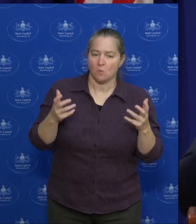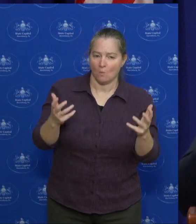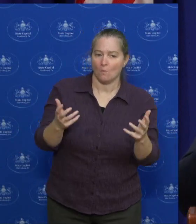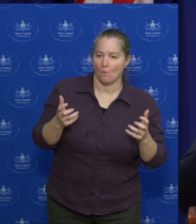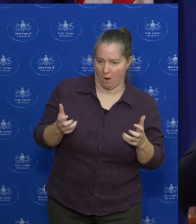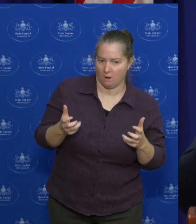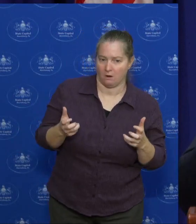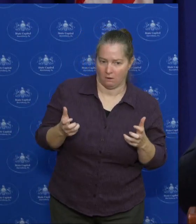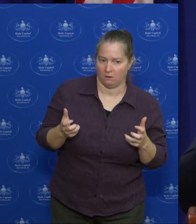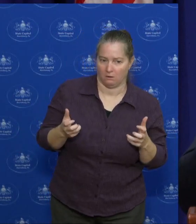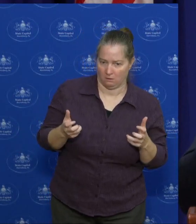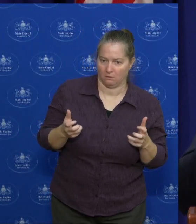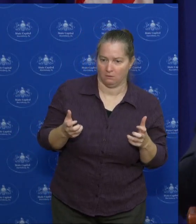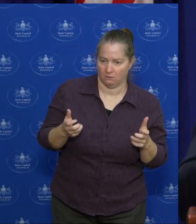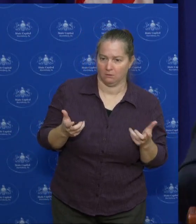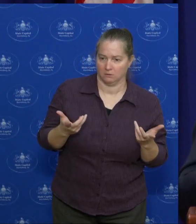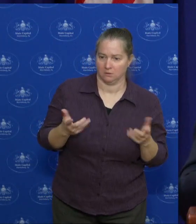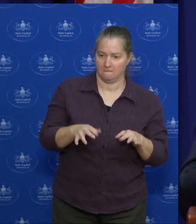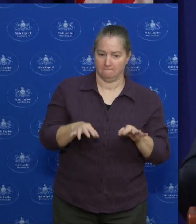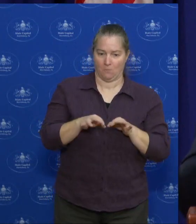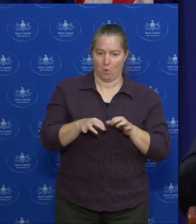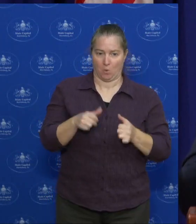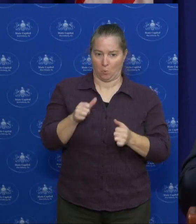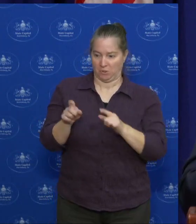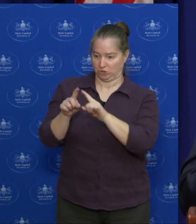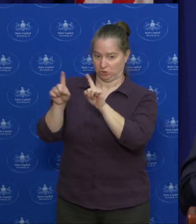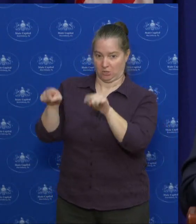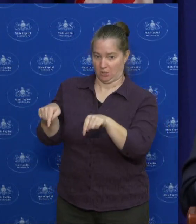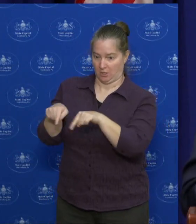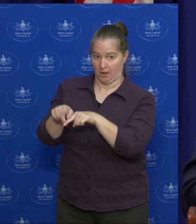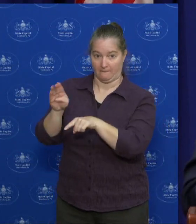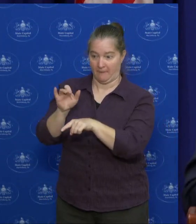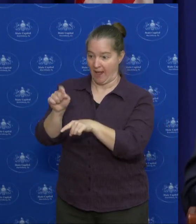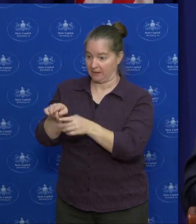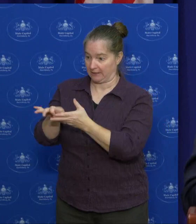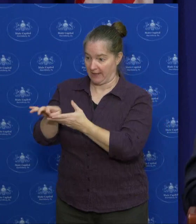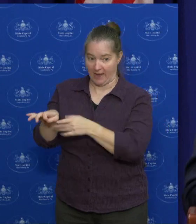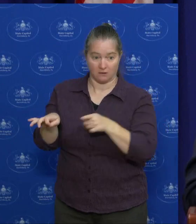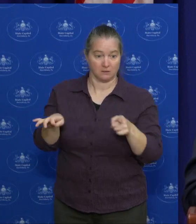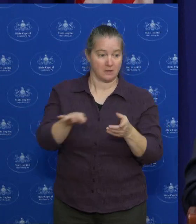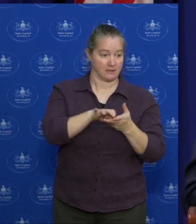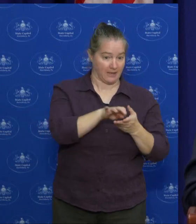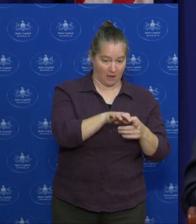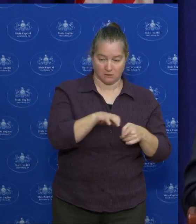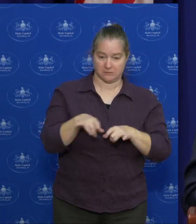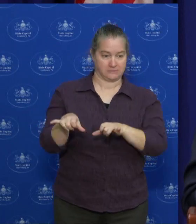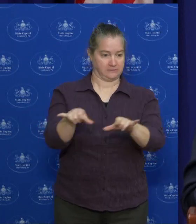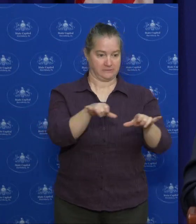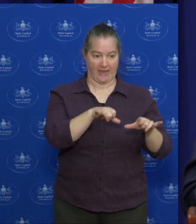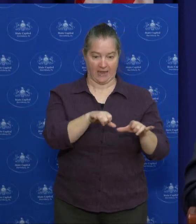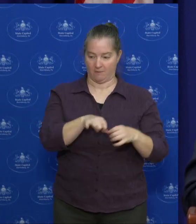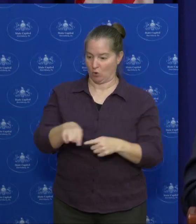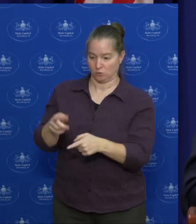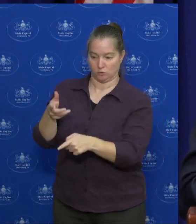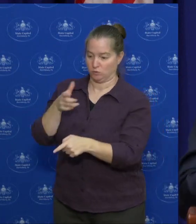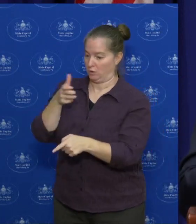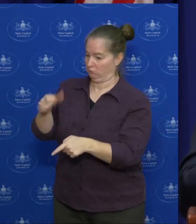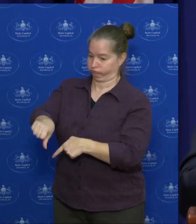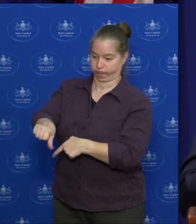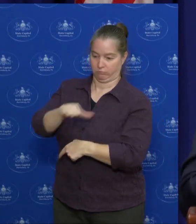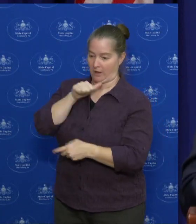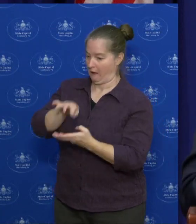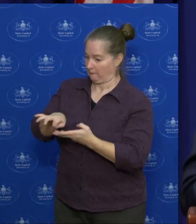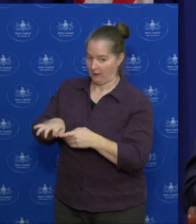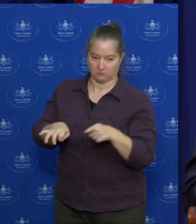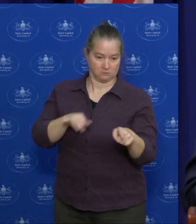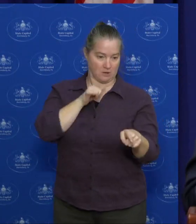comes to what ballots are counted and what aren't counted. The Department of State provides guidance, formal